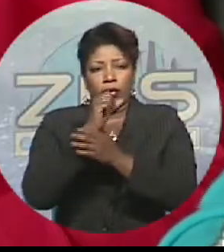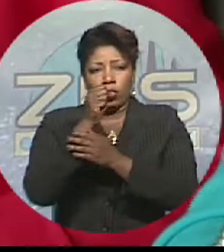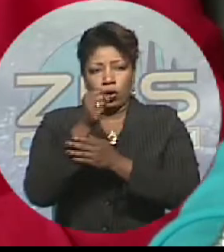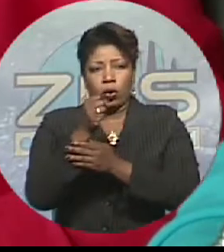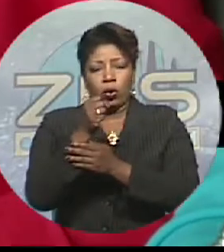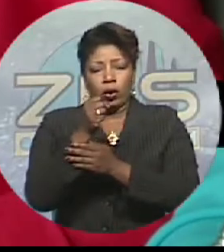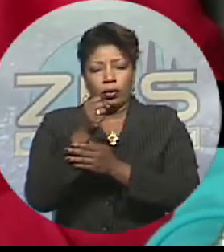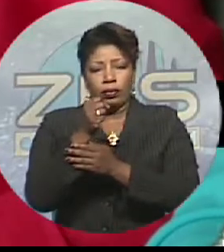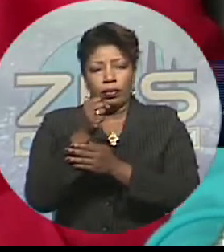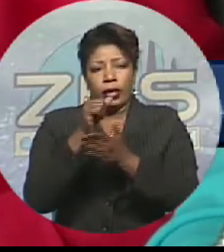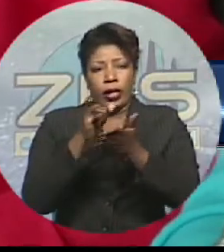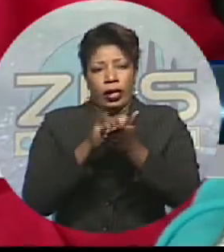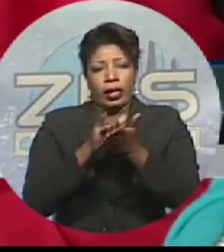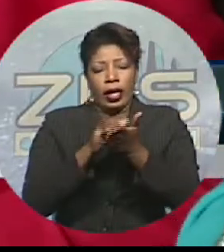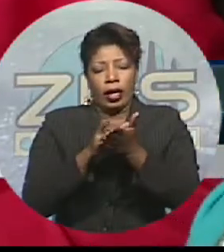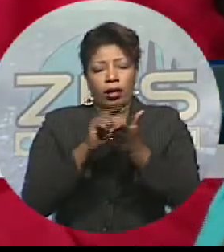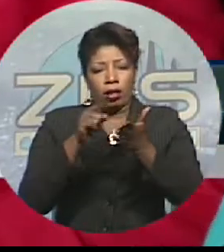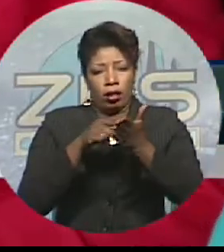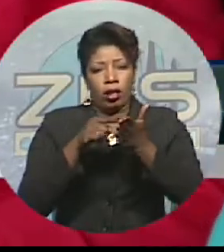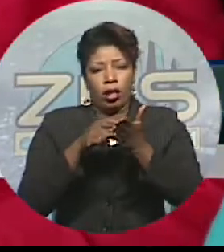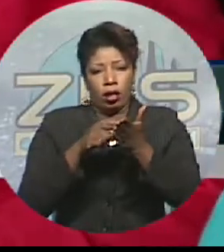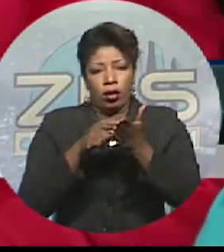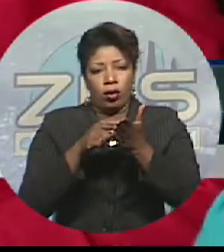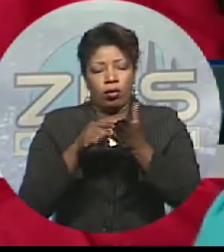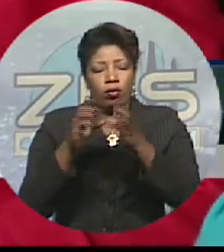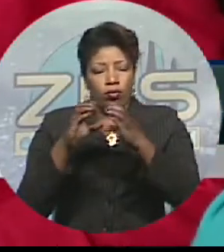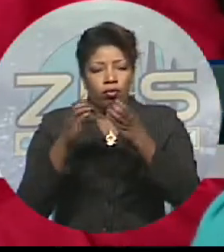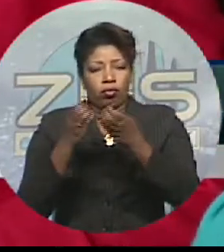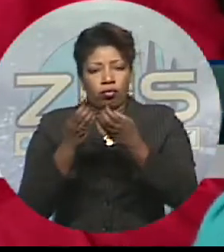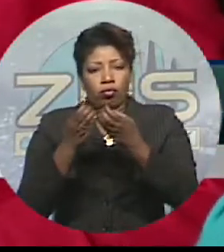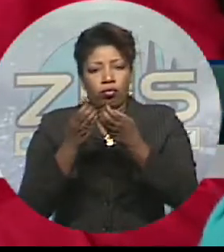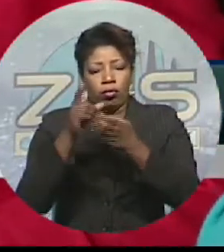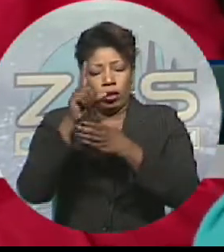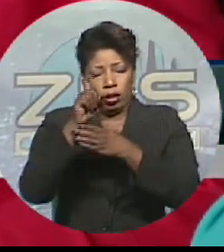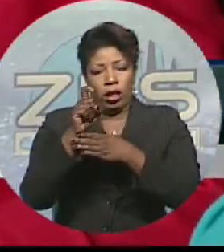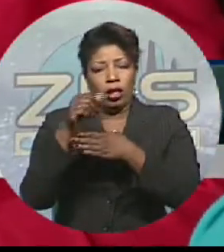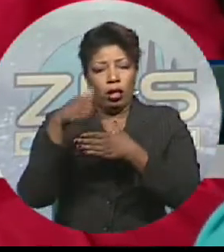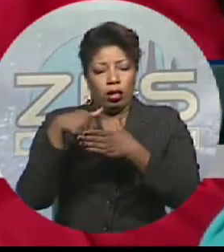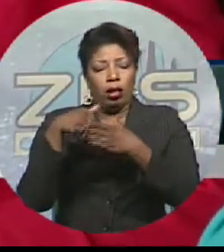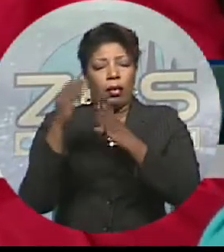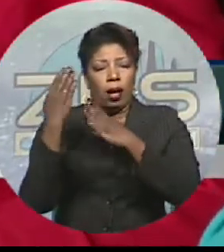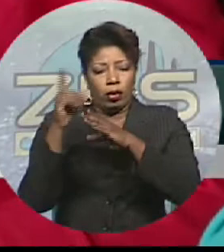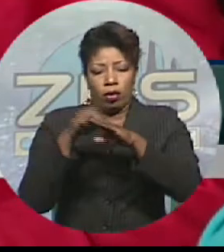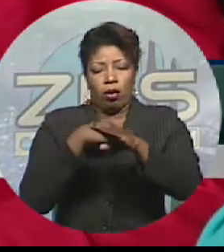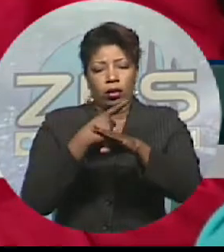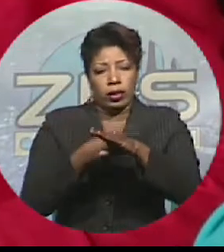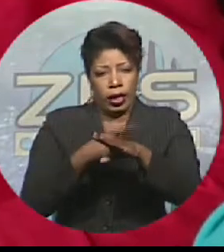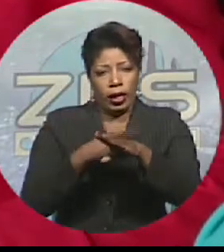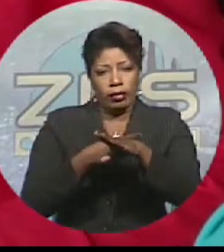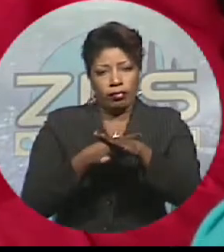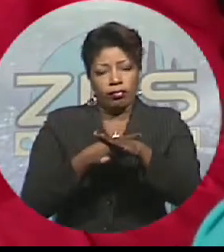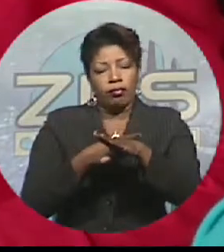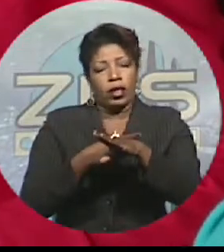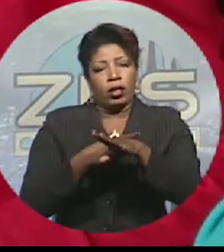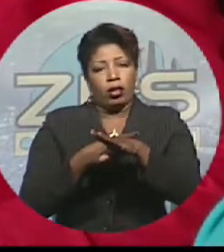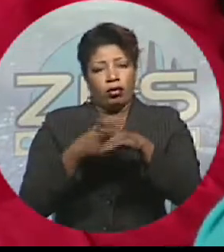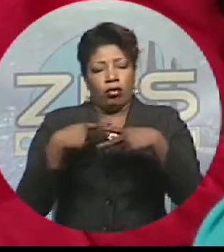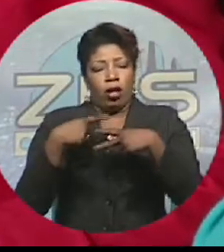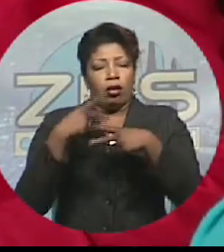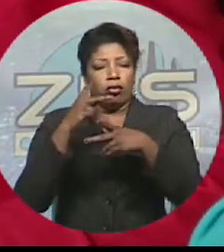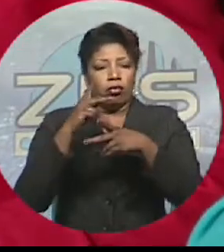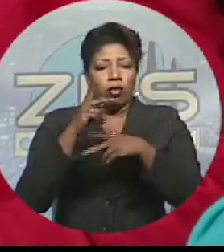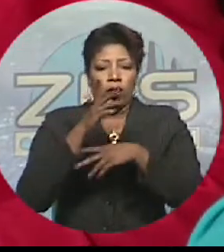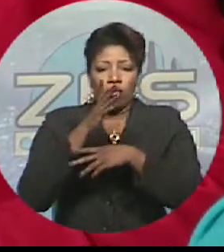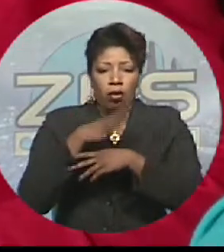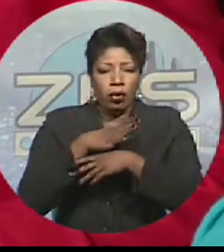all agree that such a course is long overdue in the Bahamas. It is a course women who are in politics, were